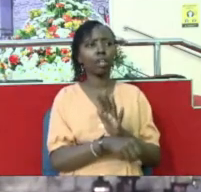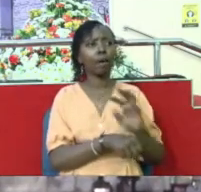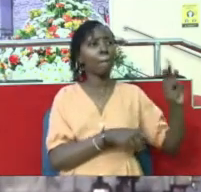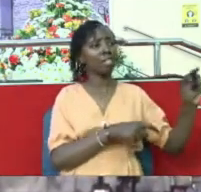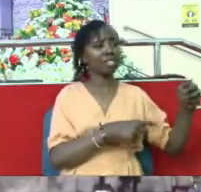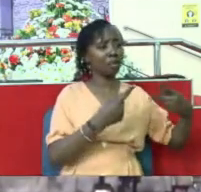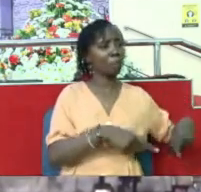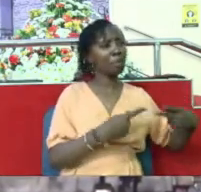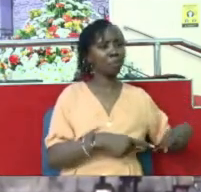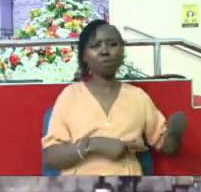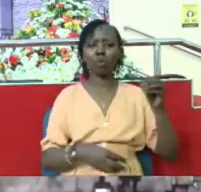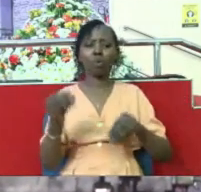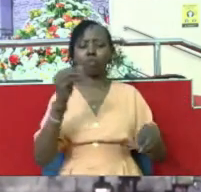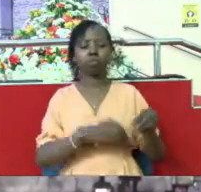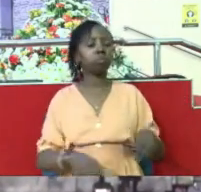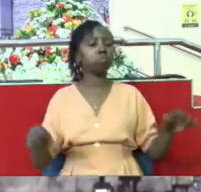Macedonian Christians have given